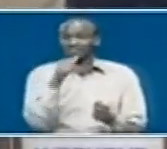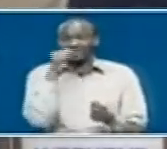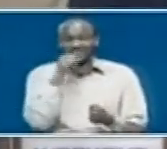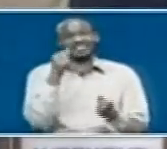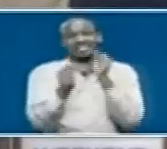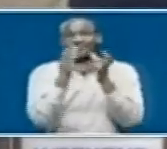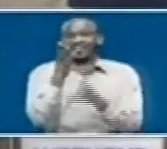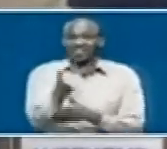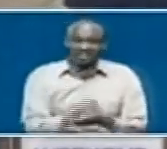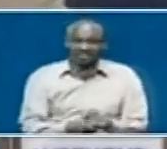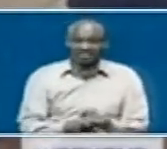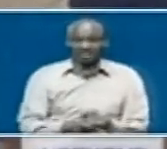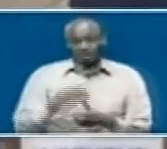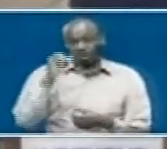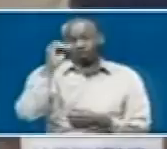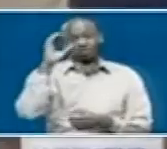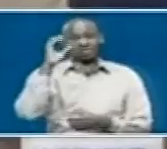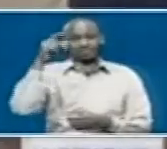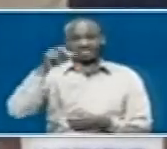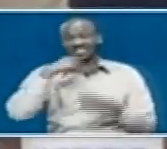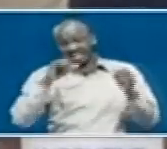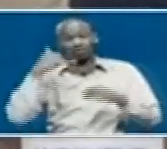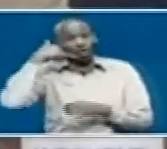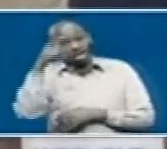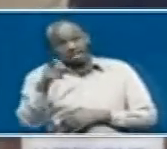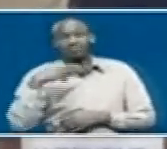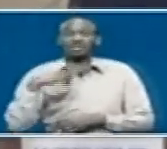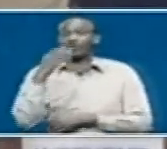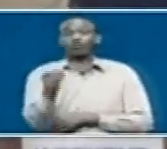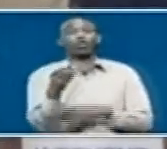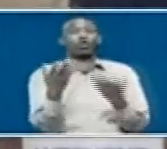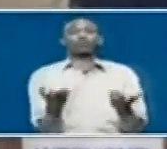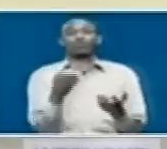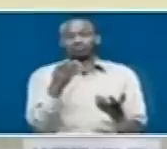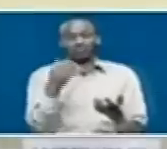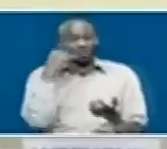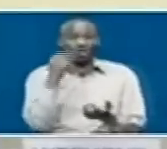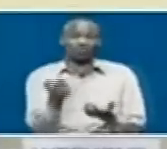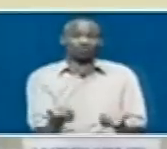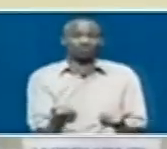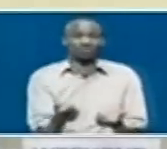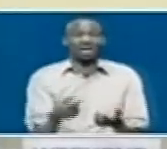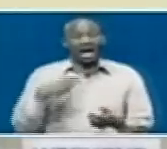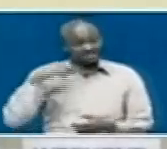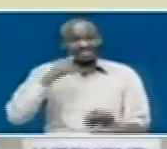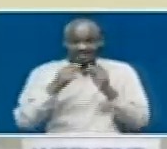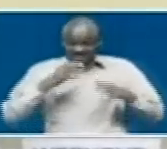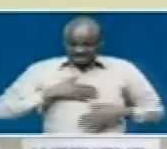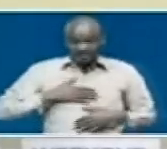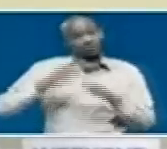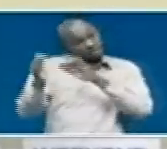Kiembeni. OCPD akianza kumtafuta hapatikani kwa simu, amezima simu. Tutatoa madriver wetu, wekeni